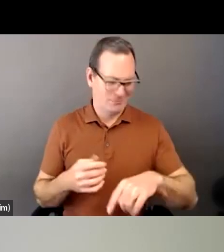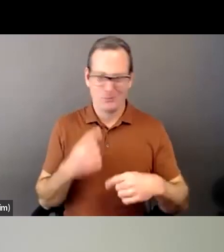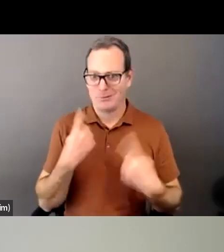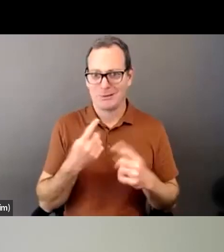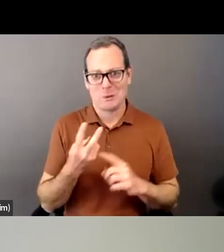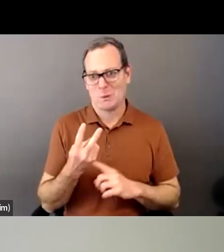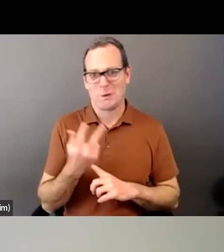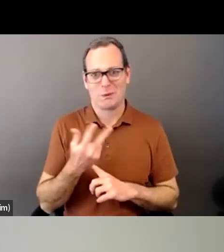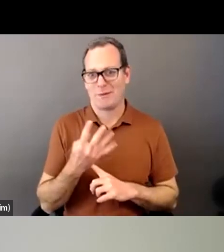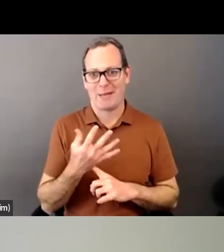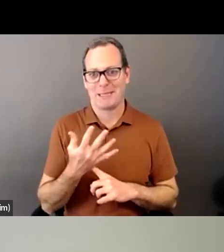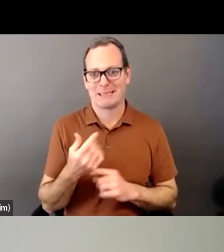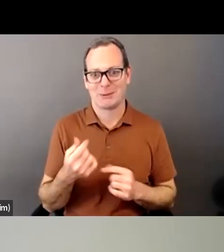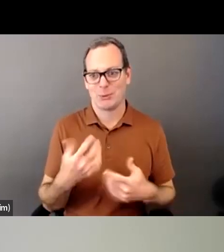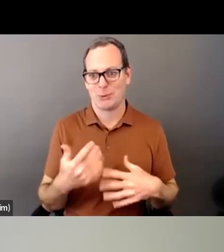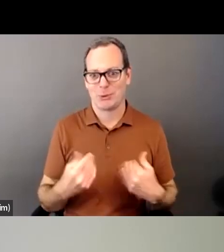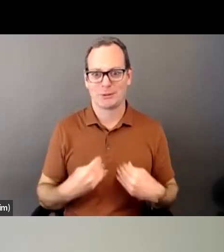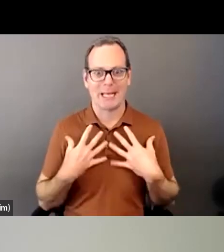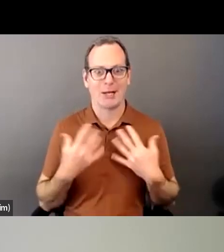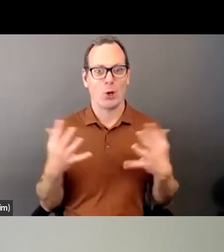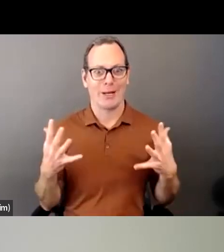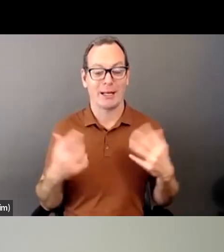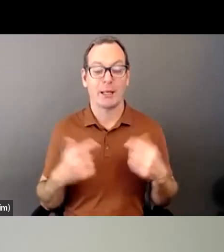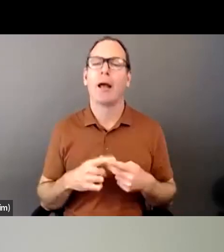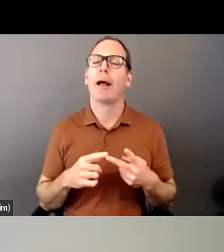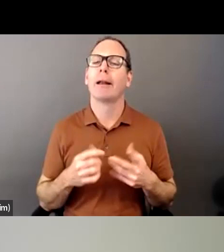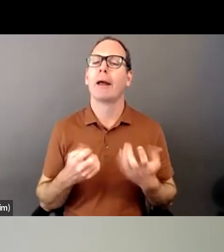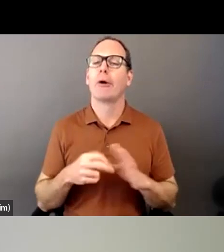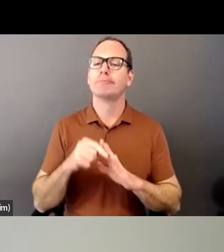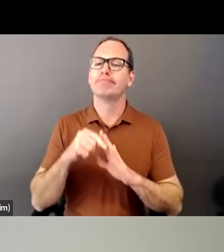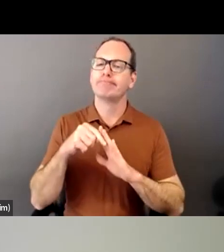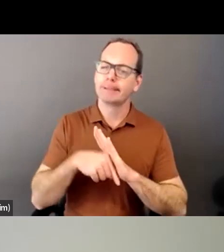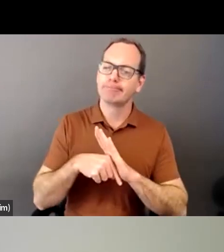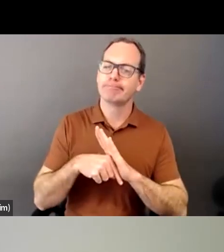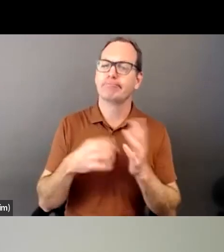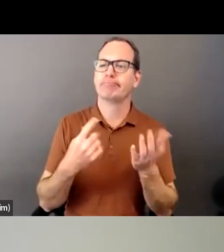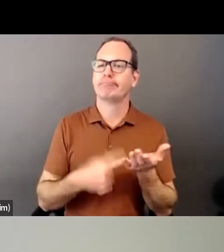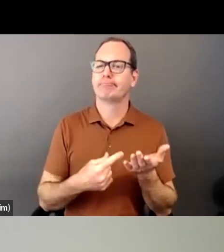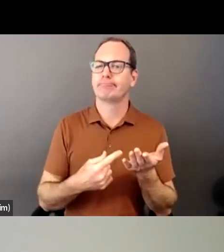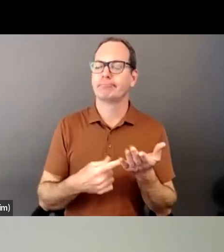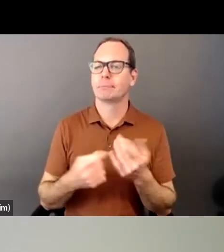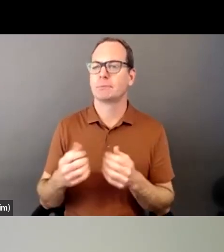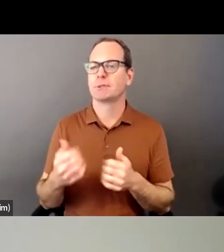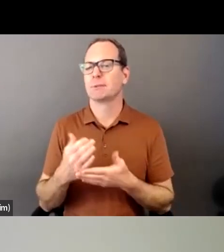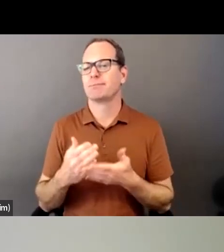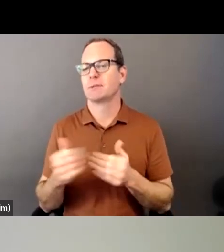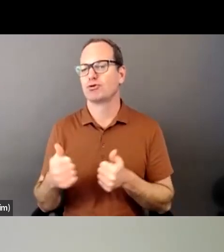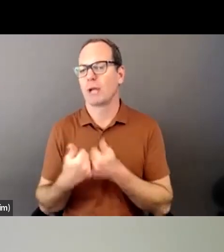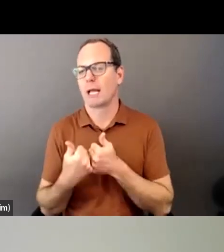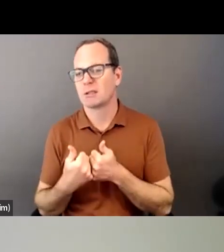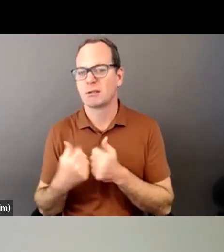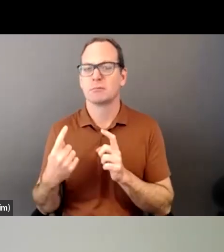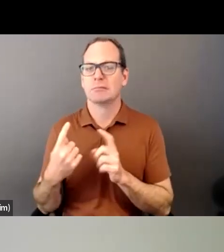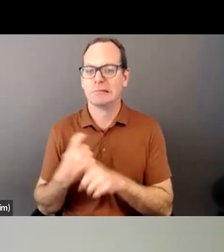minutes. But I kind of wanted to delve deeper into the difficult parts. So if I could start